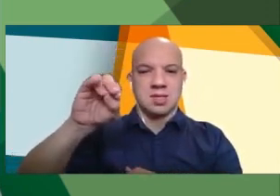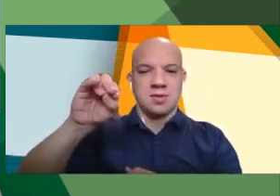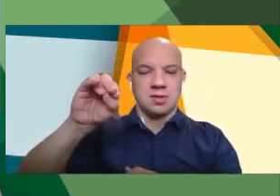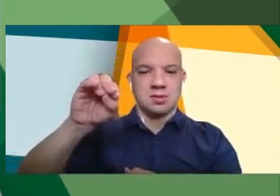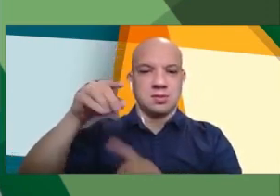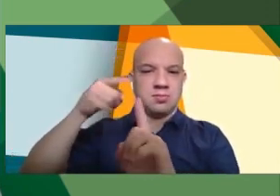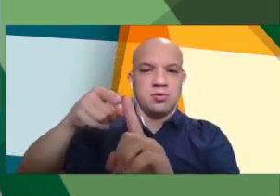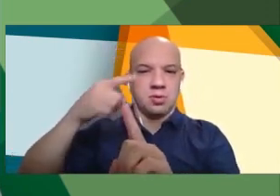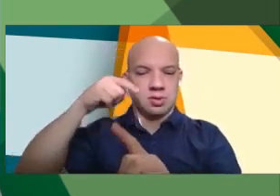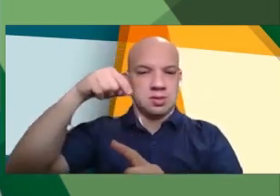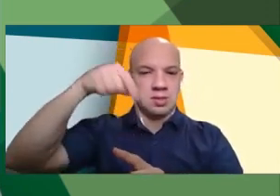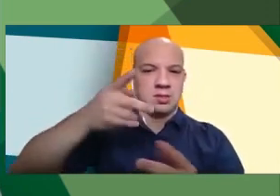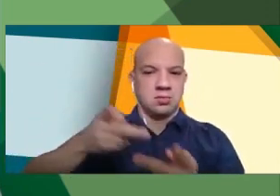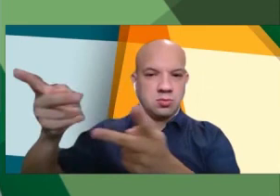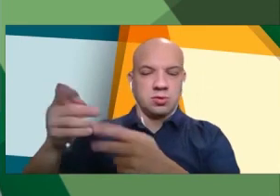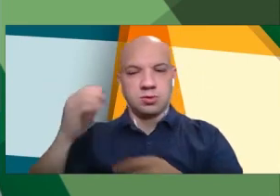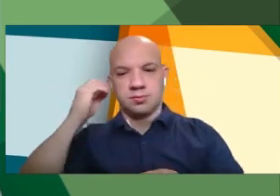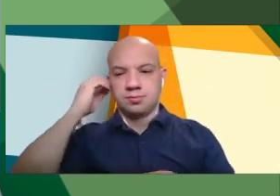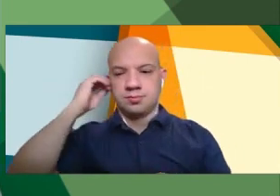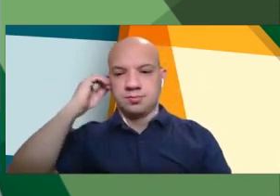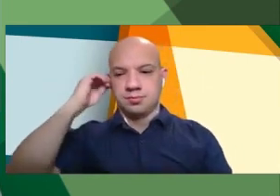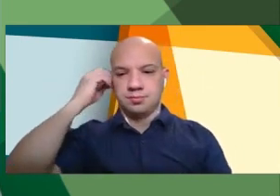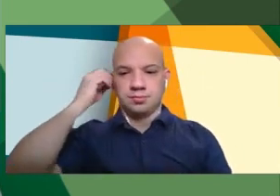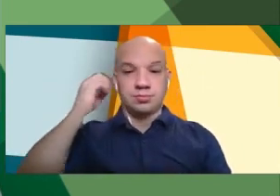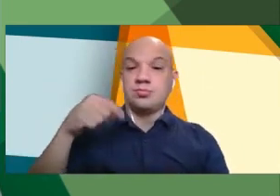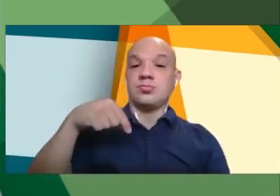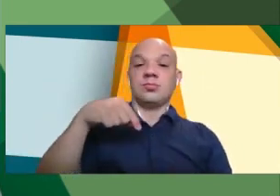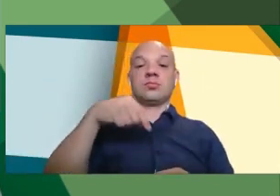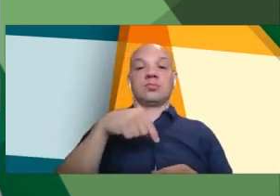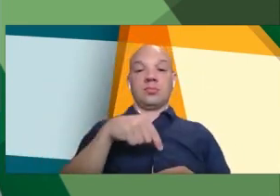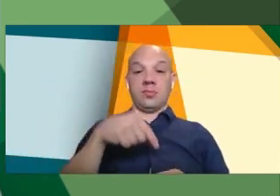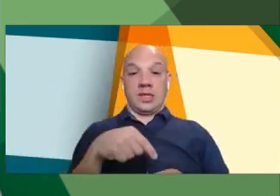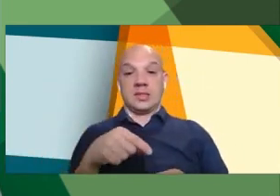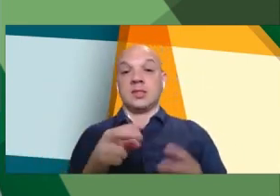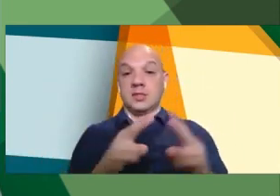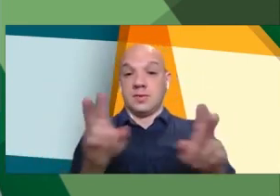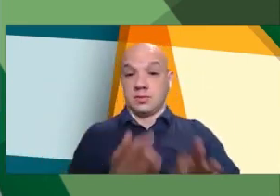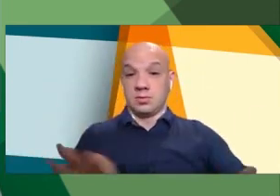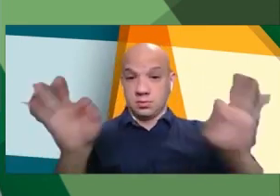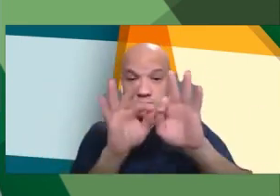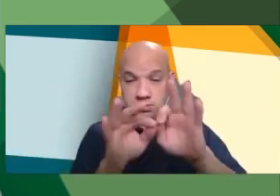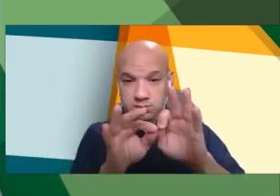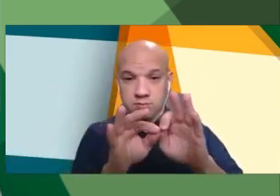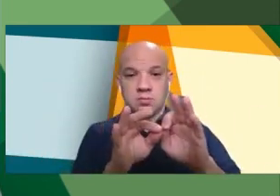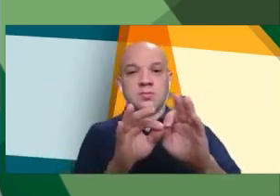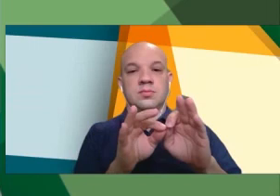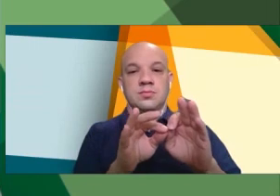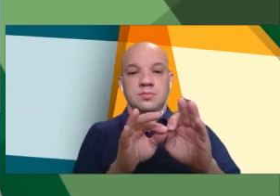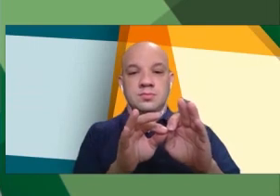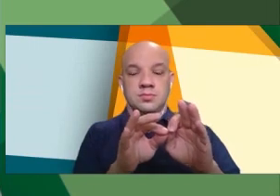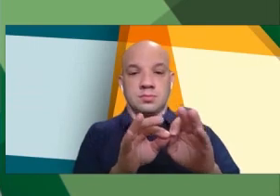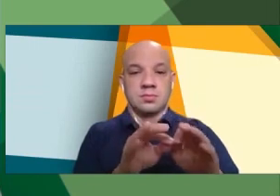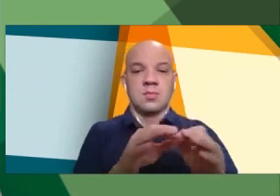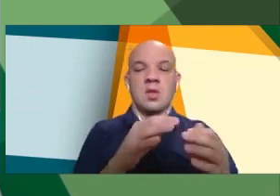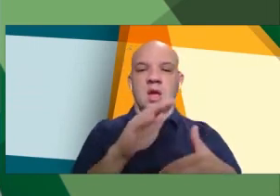proposal. And this is something very important. The proposers about the SAM